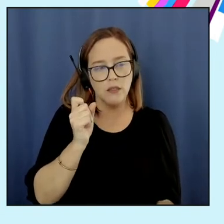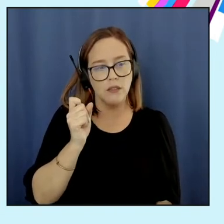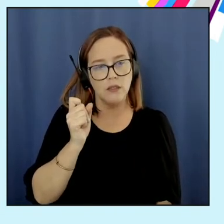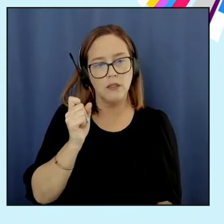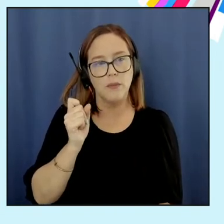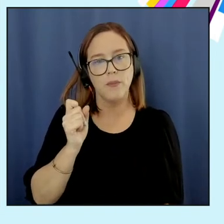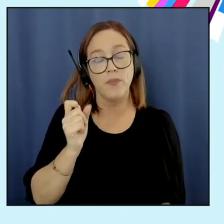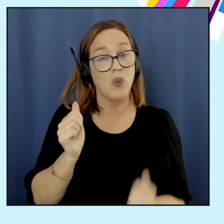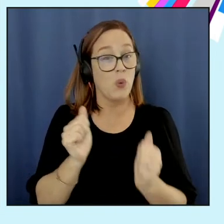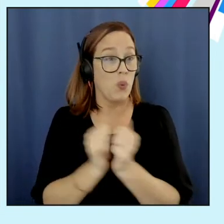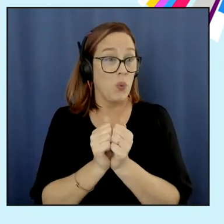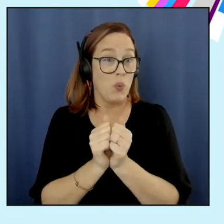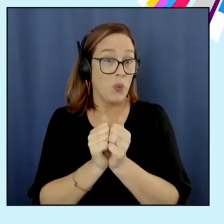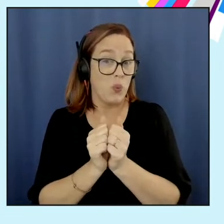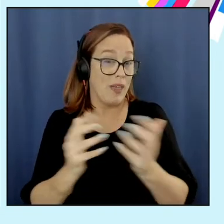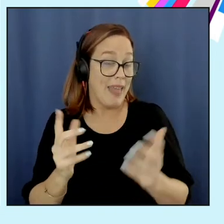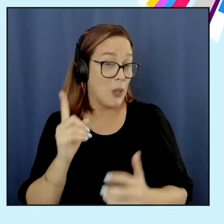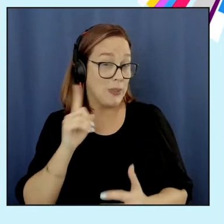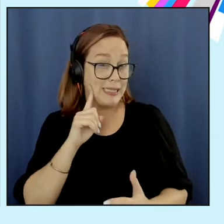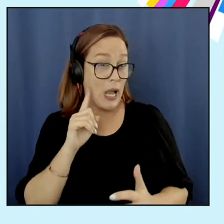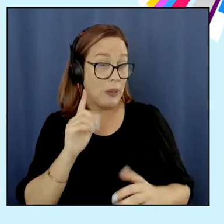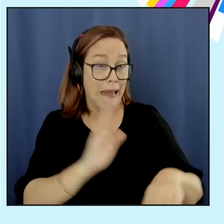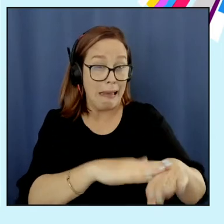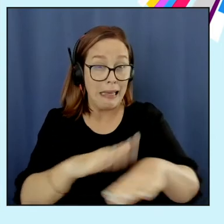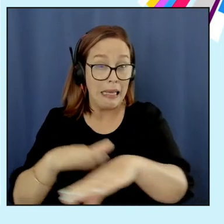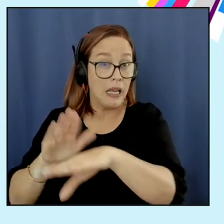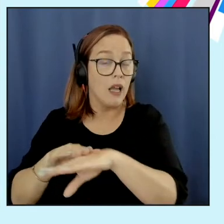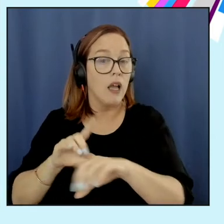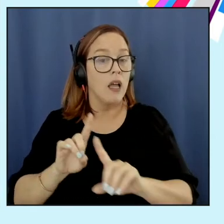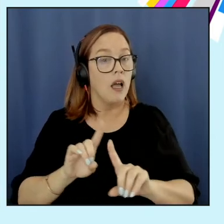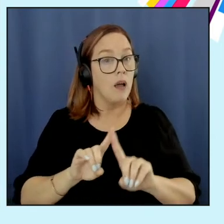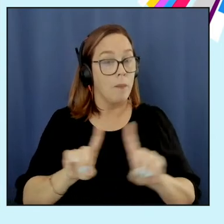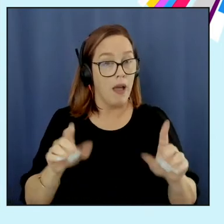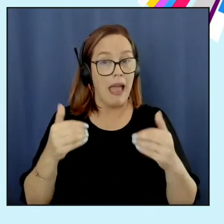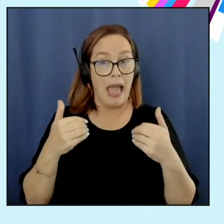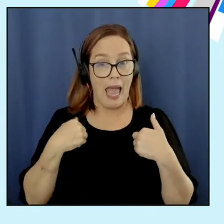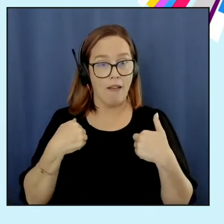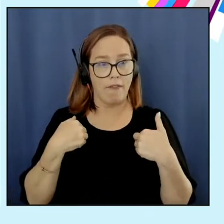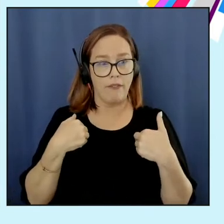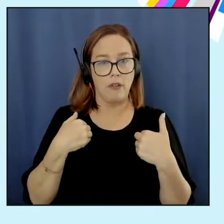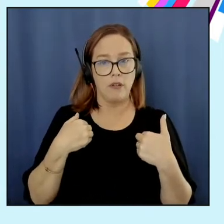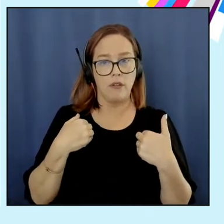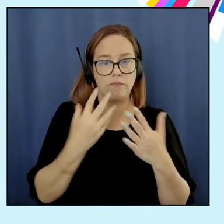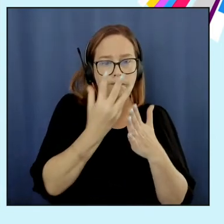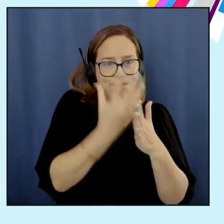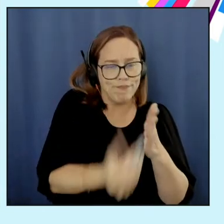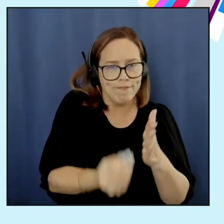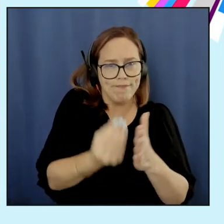without sounding alarmist, there are cracks, if not